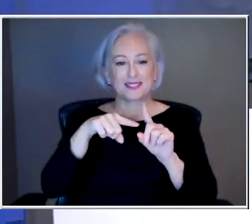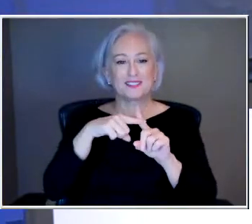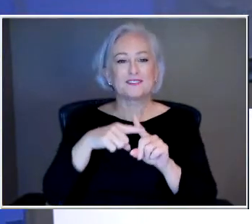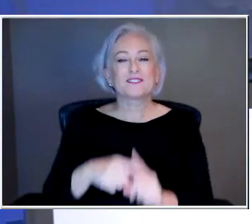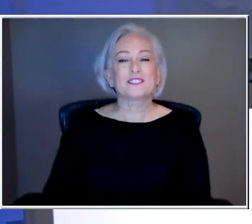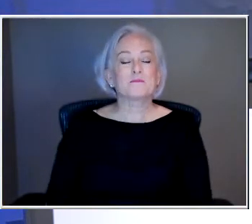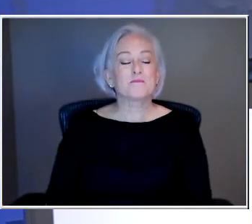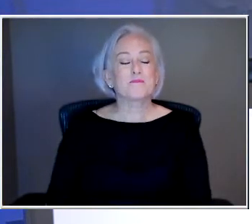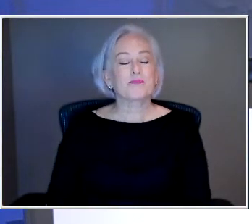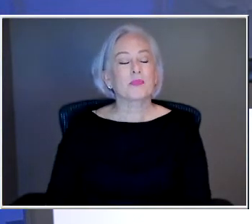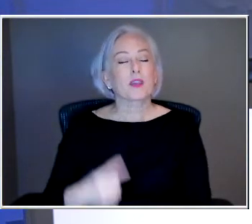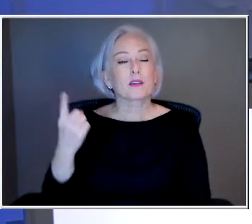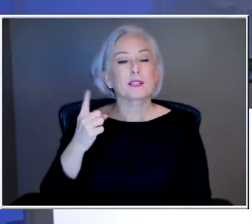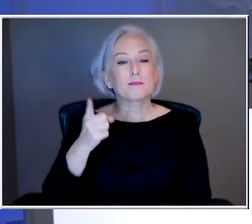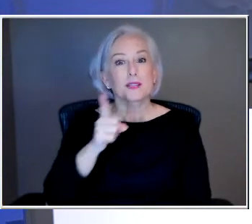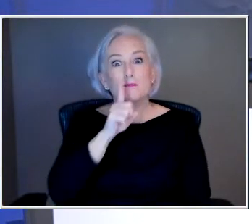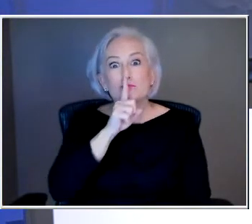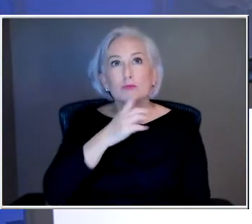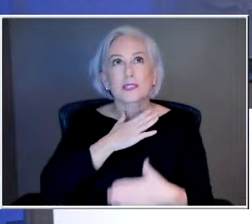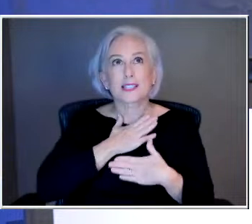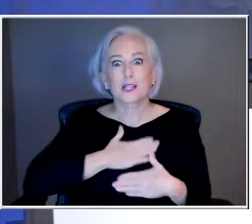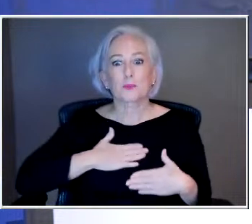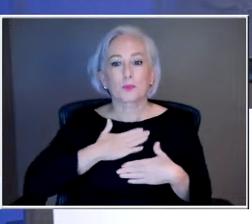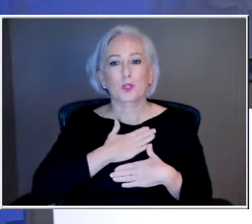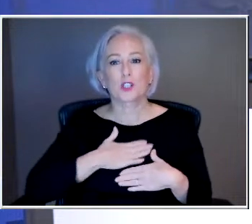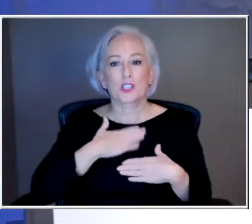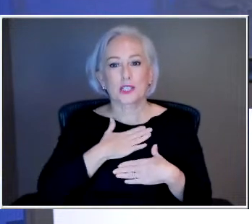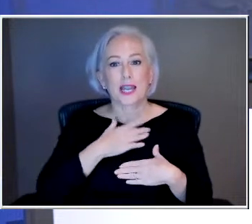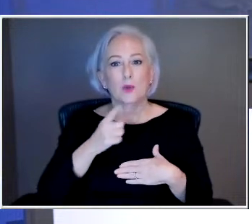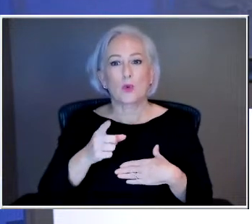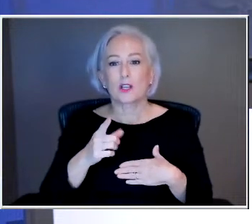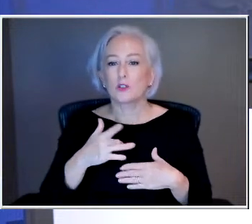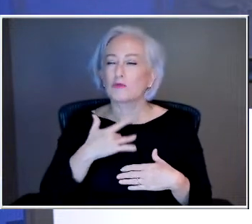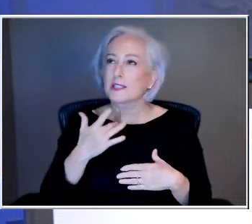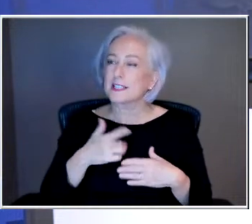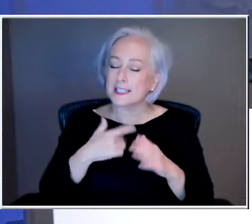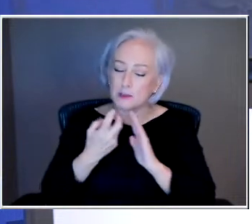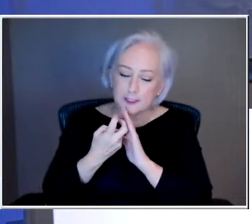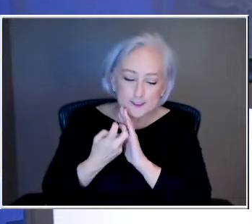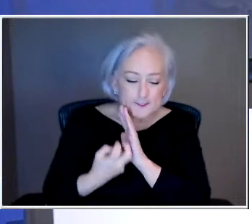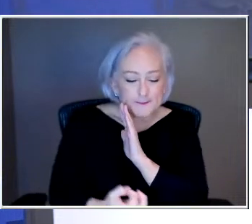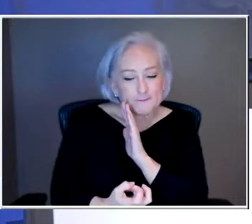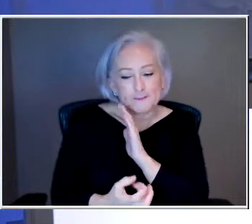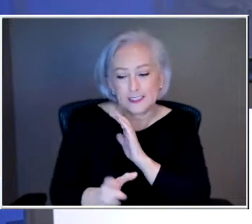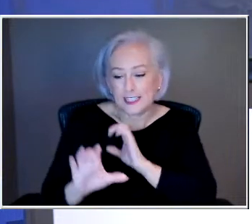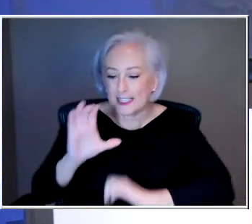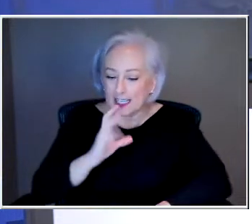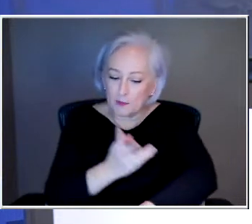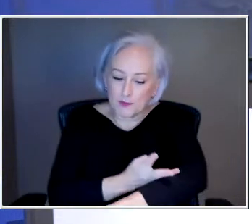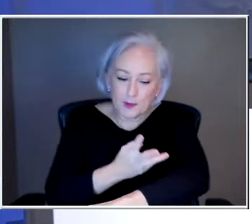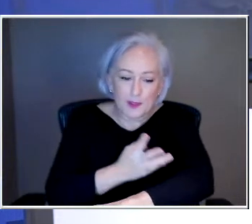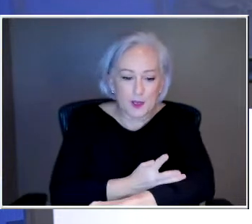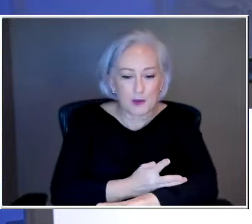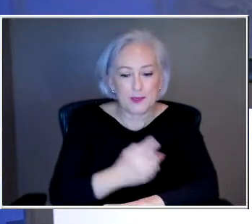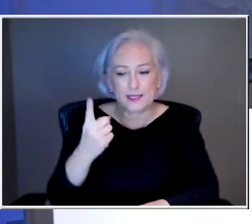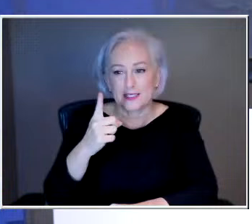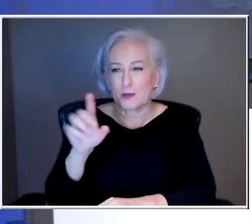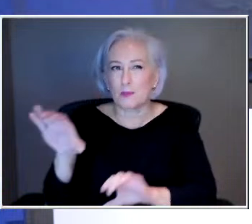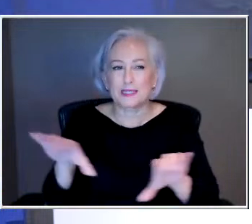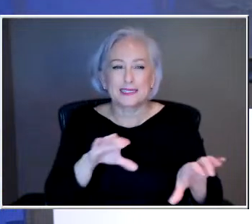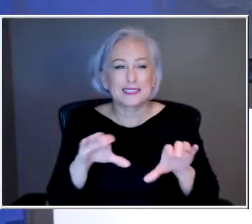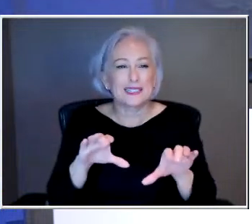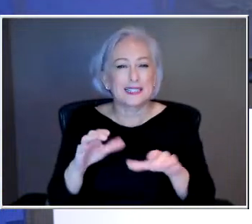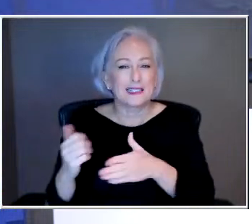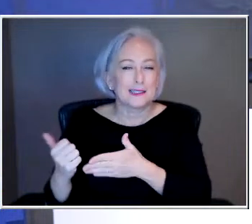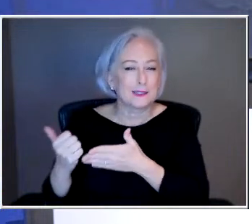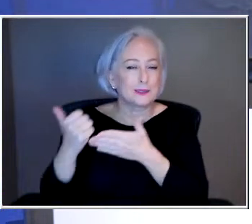that you really appreciated when you were really in the weeds that other people did or someone else did that you would say,